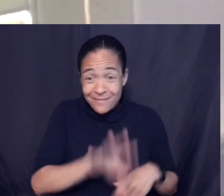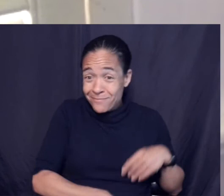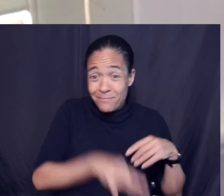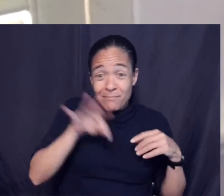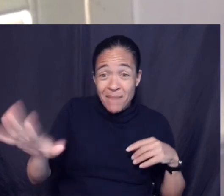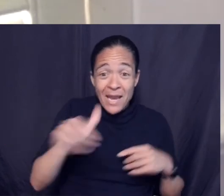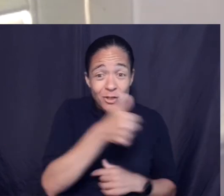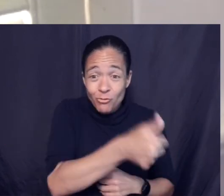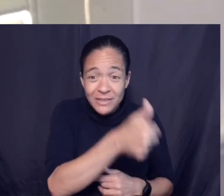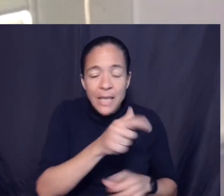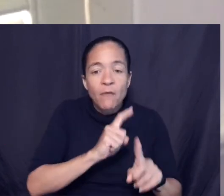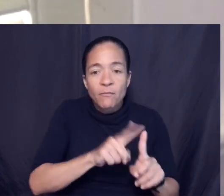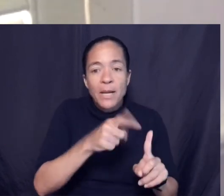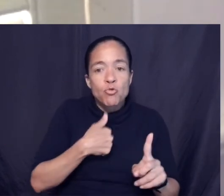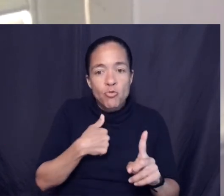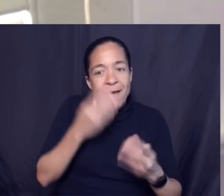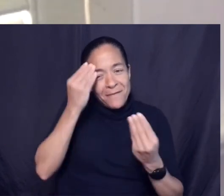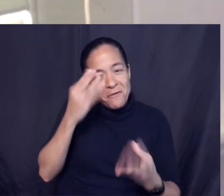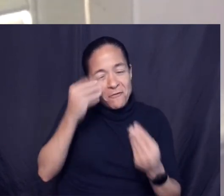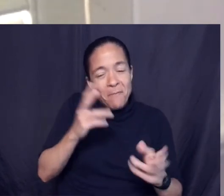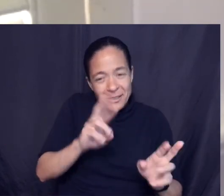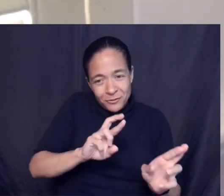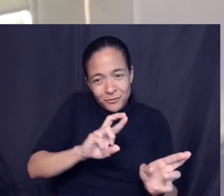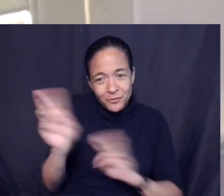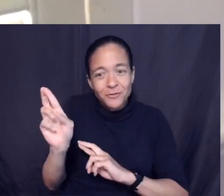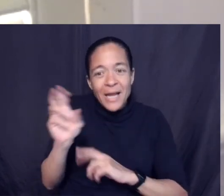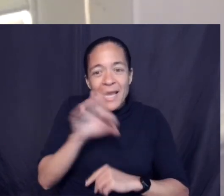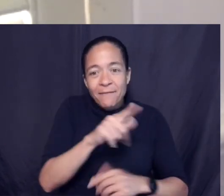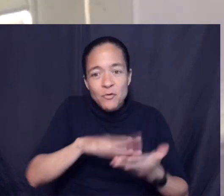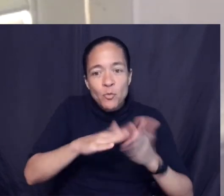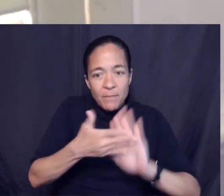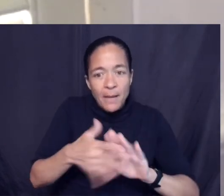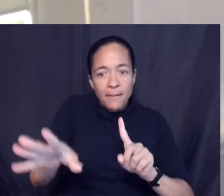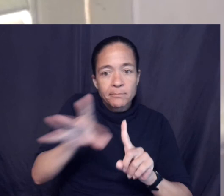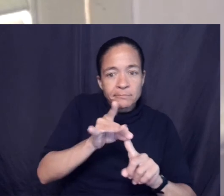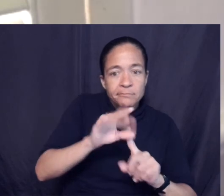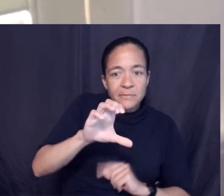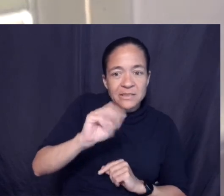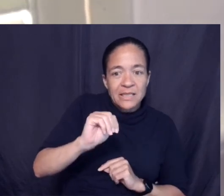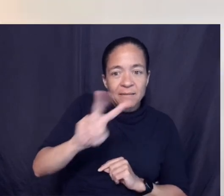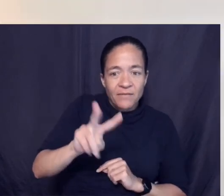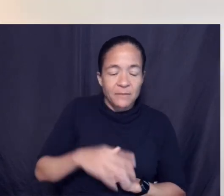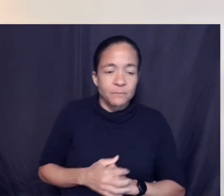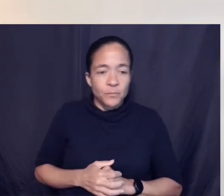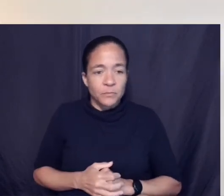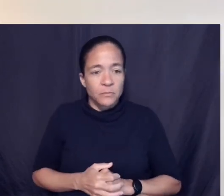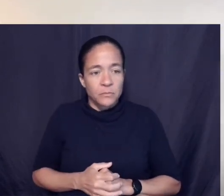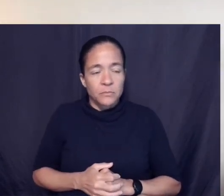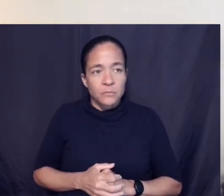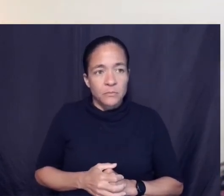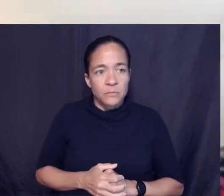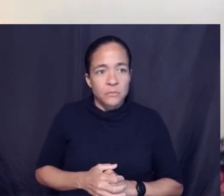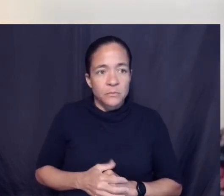this out of pocket if you want, but then you have all this extra information if you know that you come up positive. I think mine's